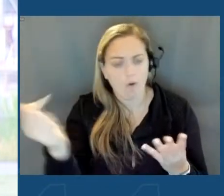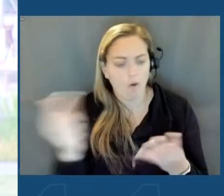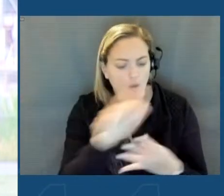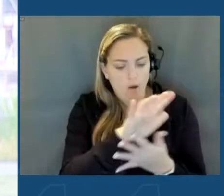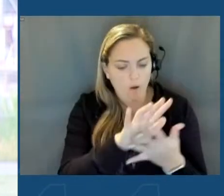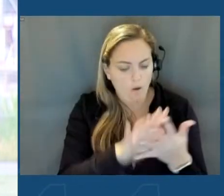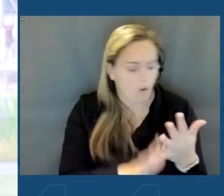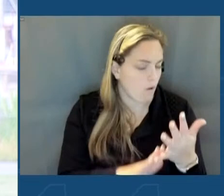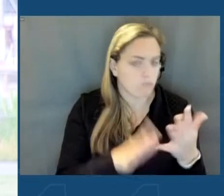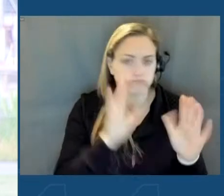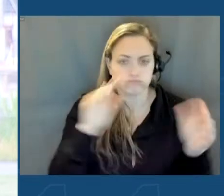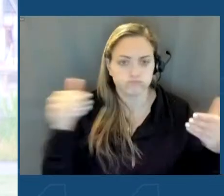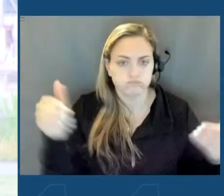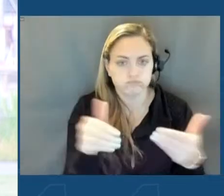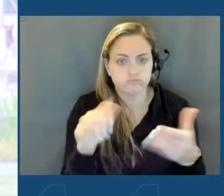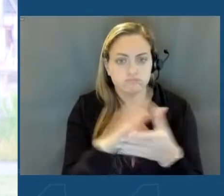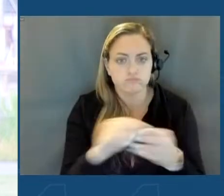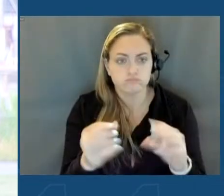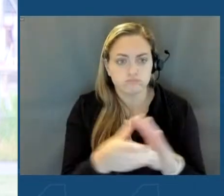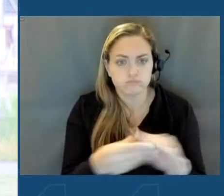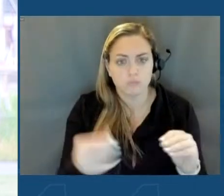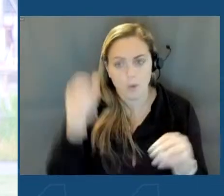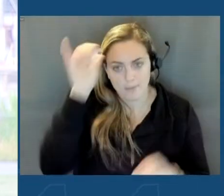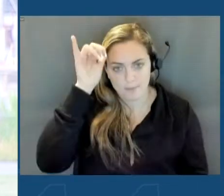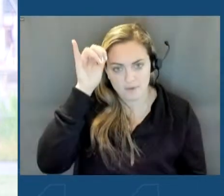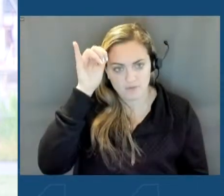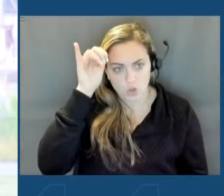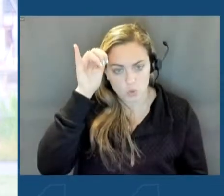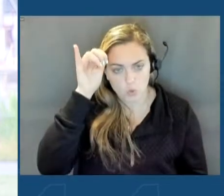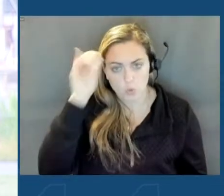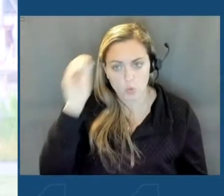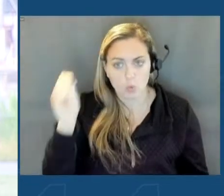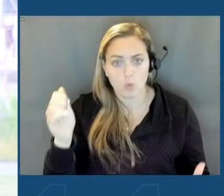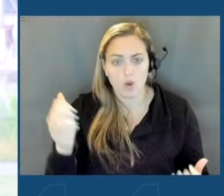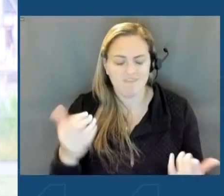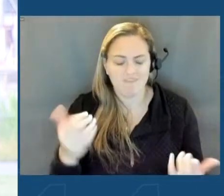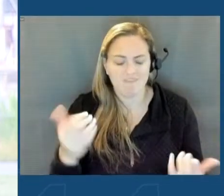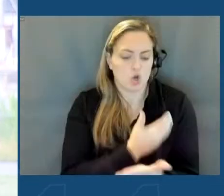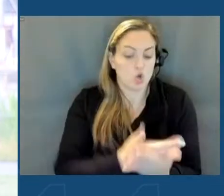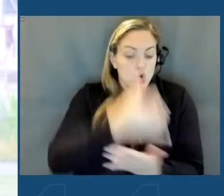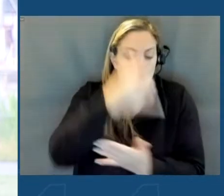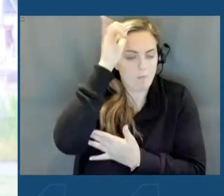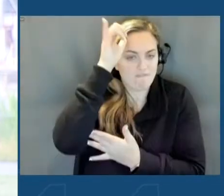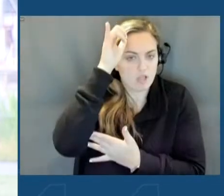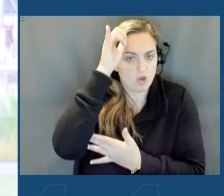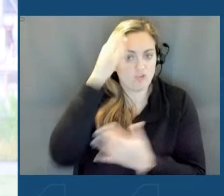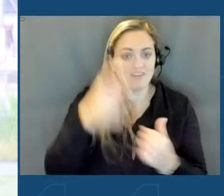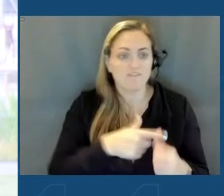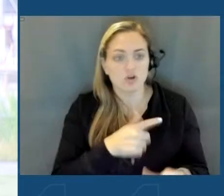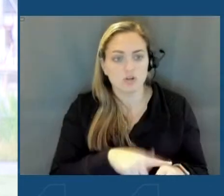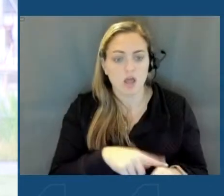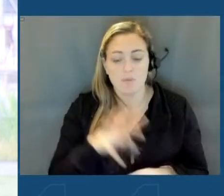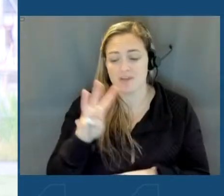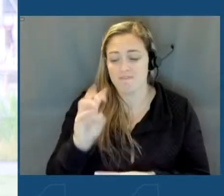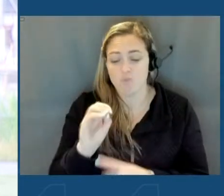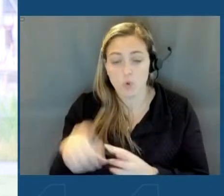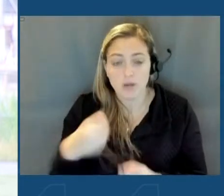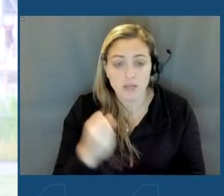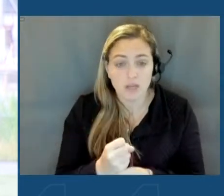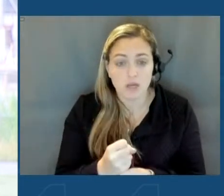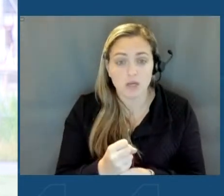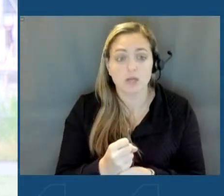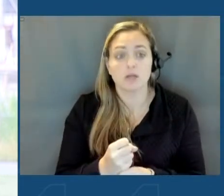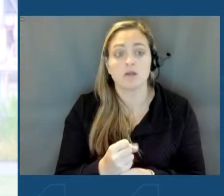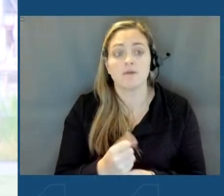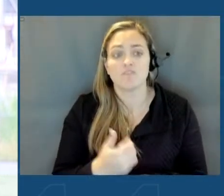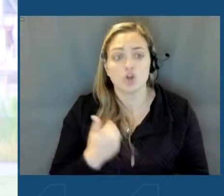feature stories on Buffalo extolling the virtues of the new Buffalo. For the first time in 40 years, the population of